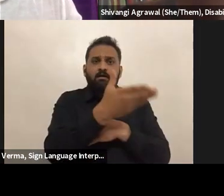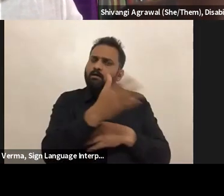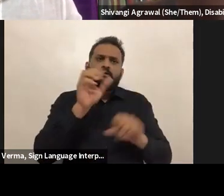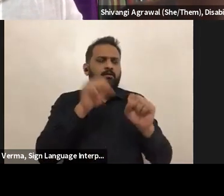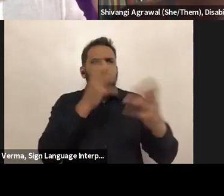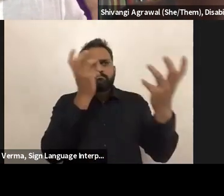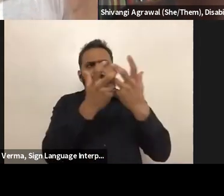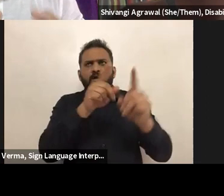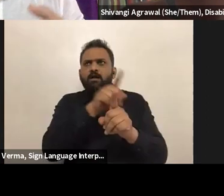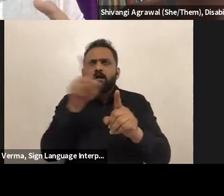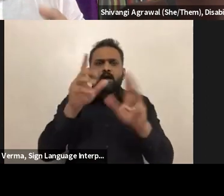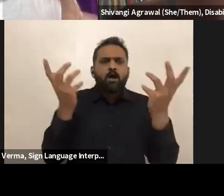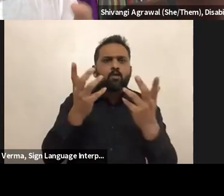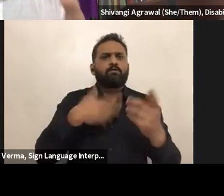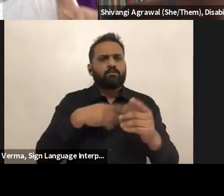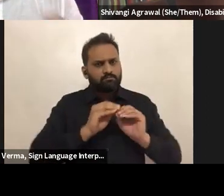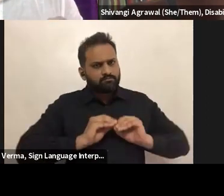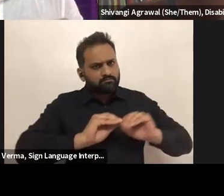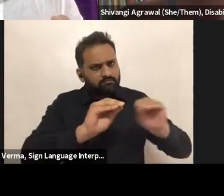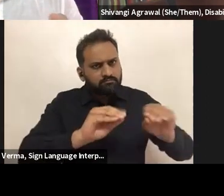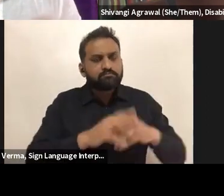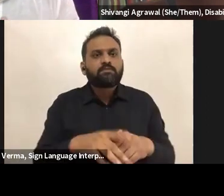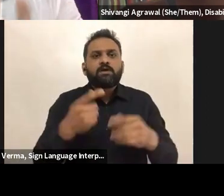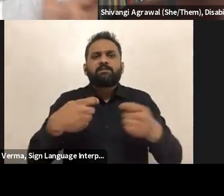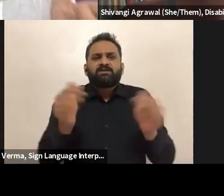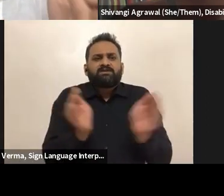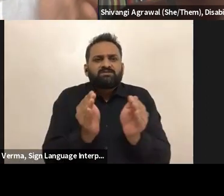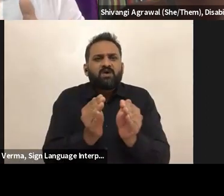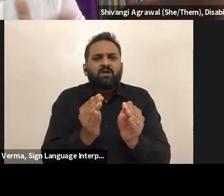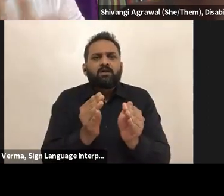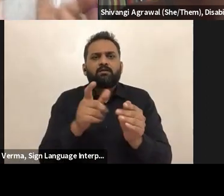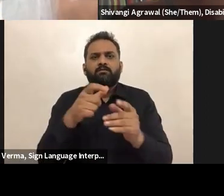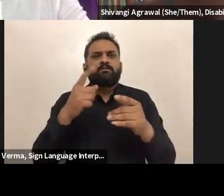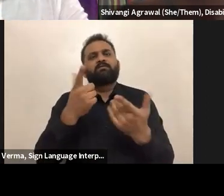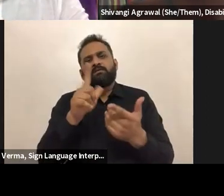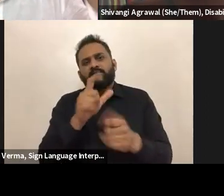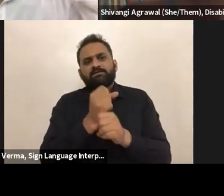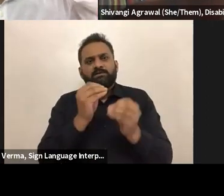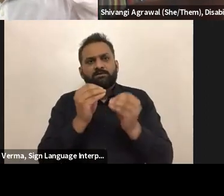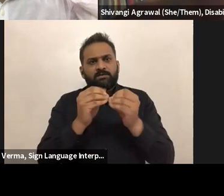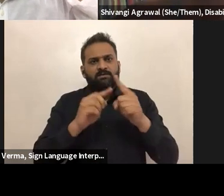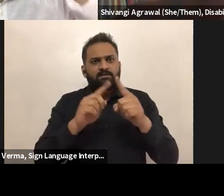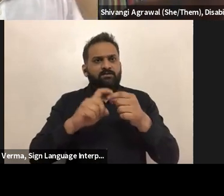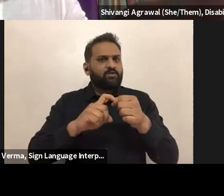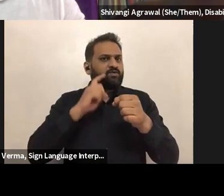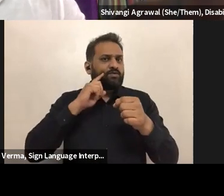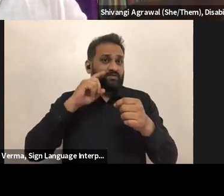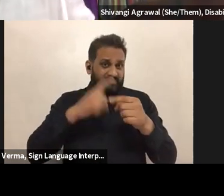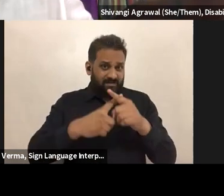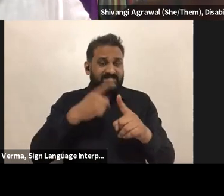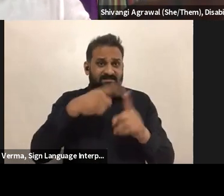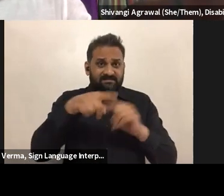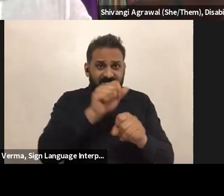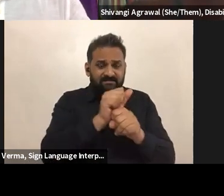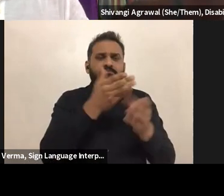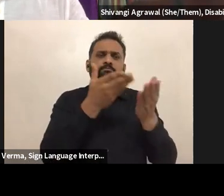organization, and small businesses, LGBTIQ plus small businesses, and providing them access and opportunity. Now, we